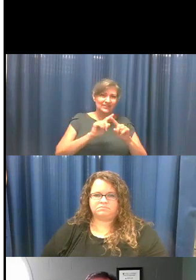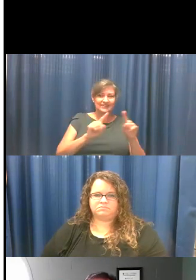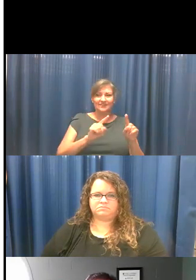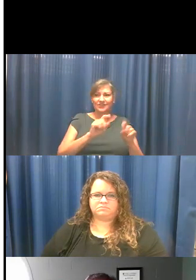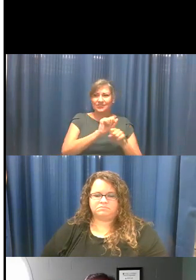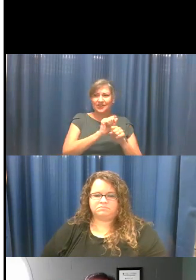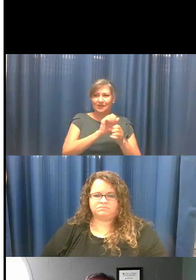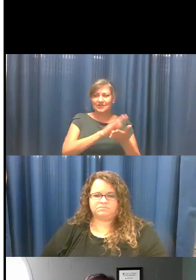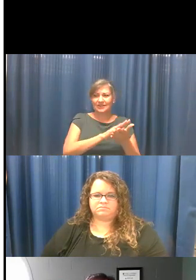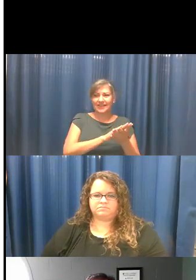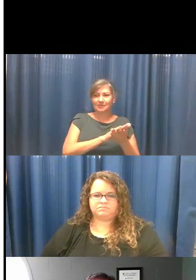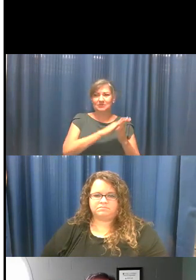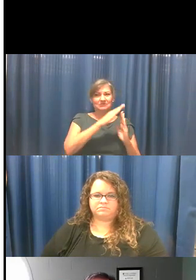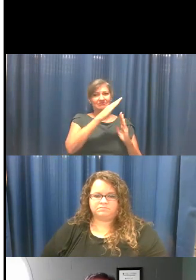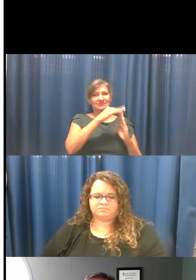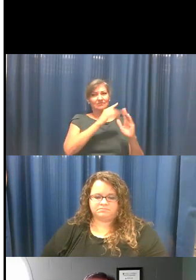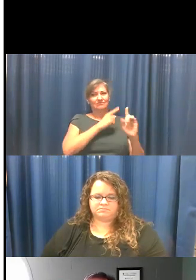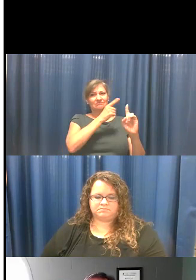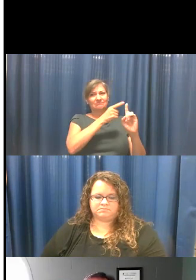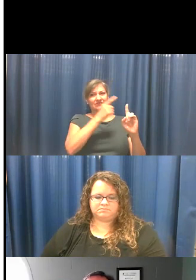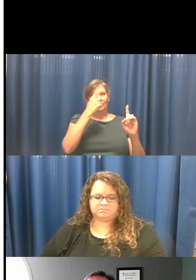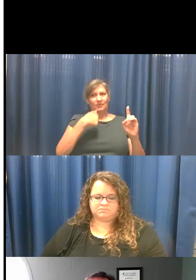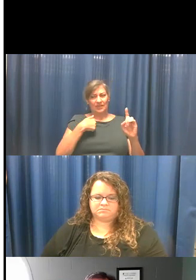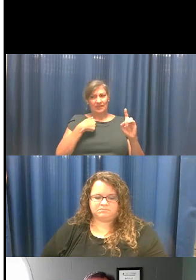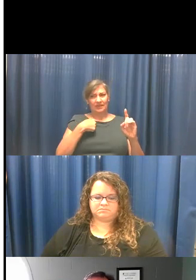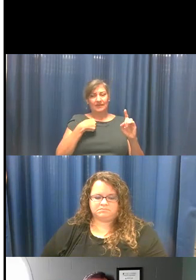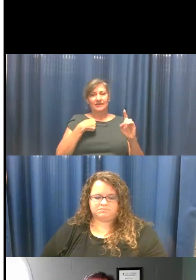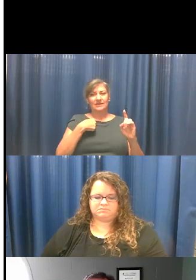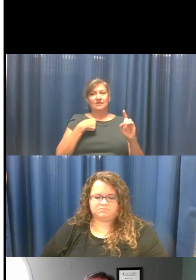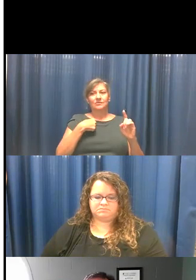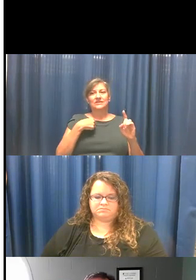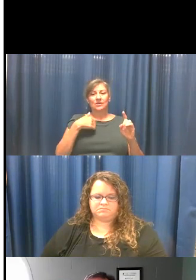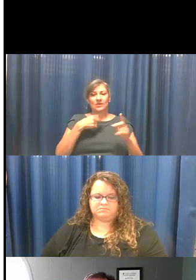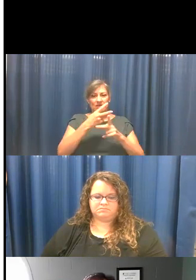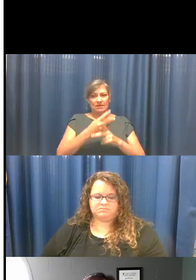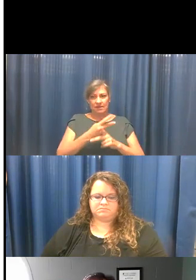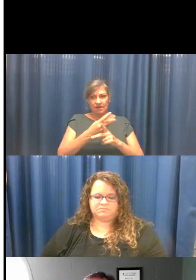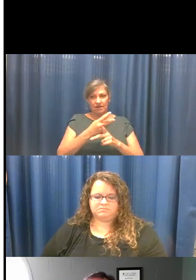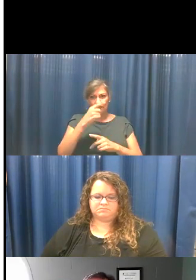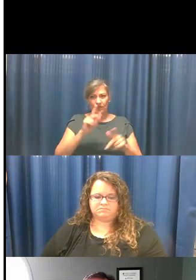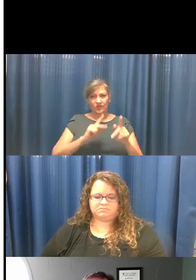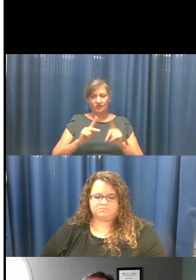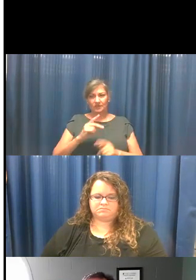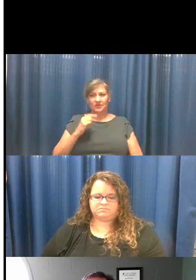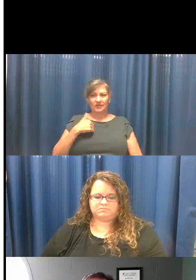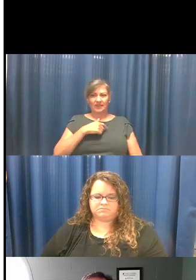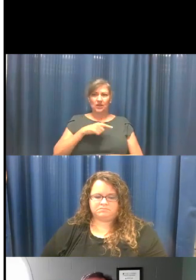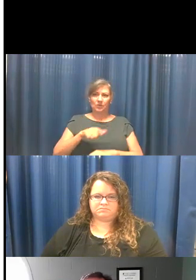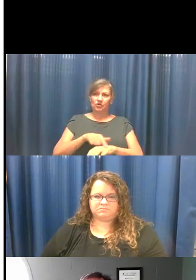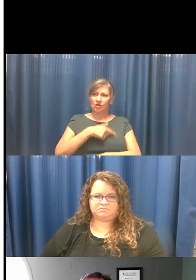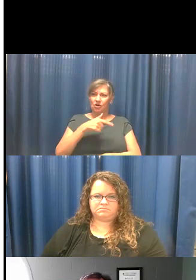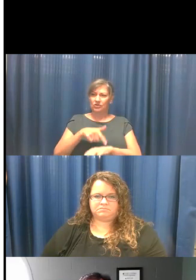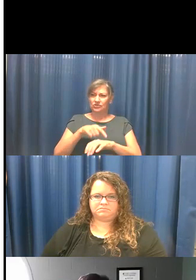for me going through this changes at the bookstore process was that we took care of the people that are our long-term employees at